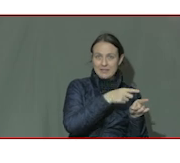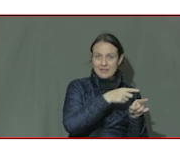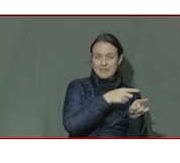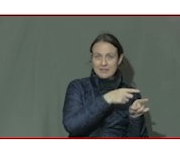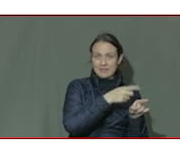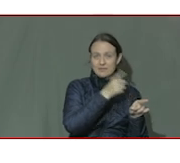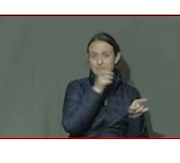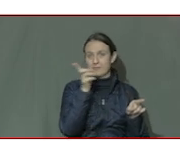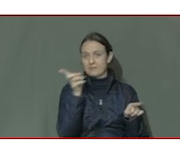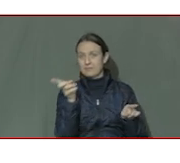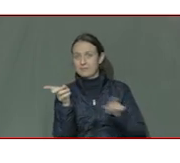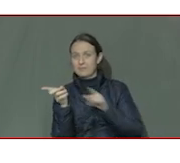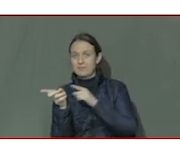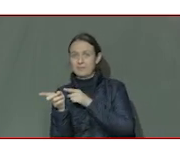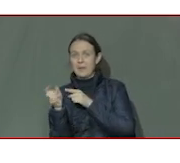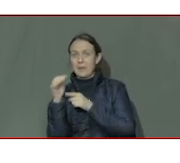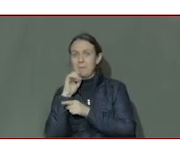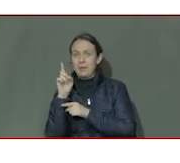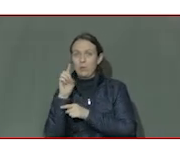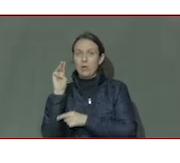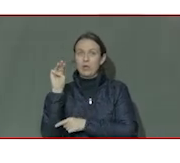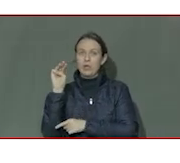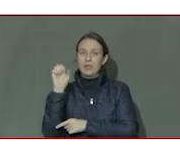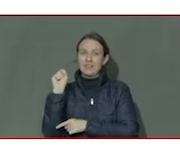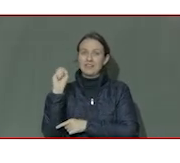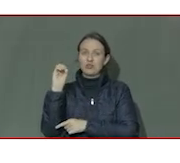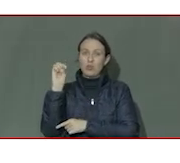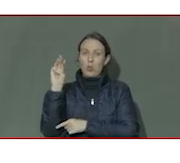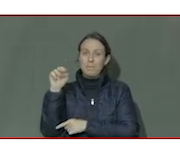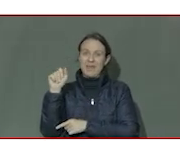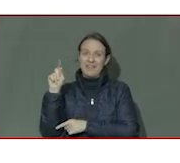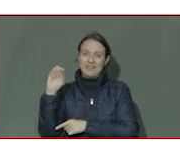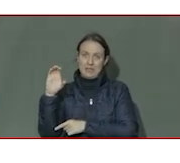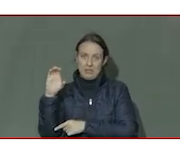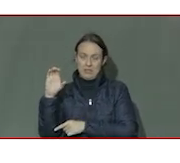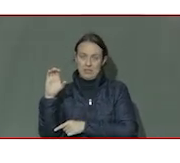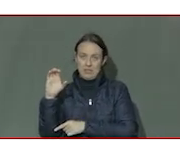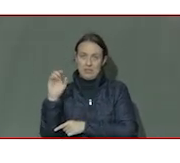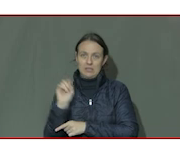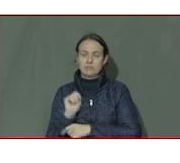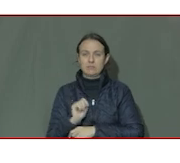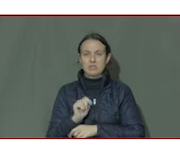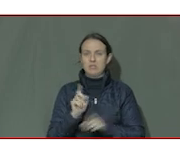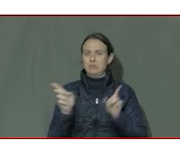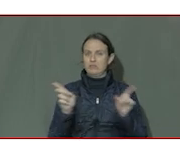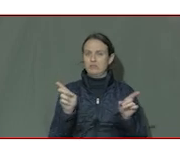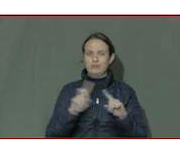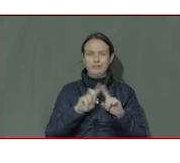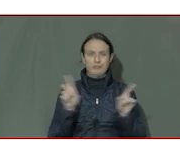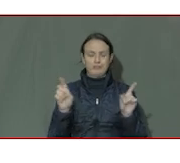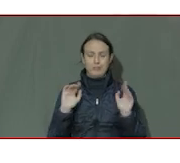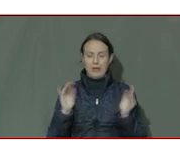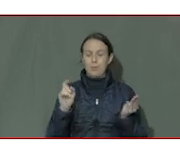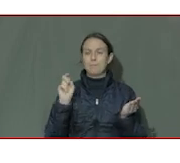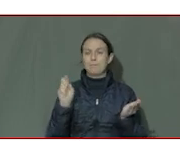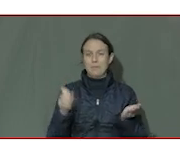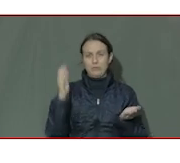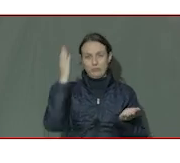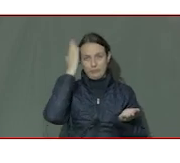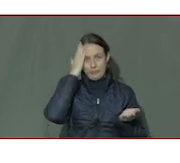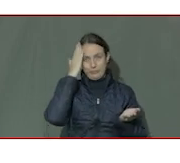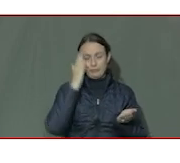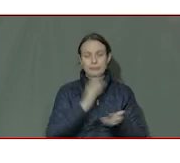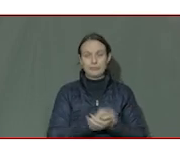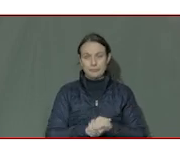while diploid cells are somatic cells. So be able to differentiate between the